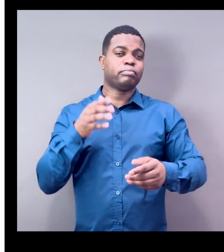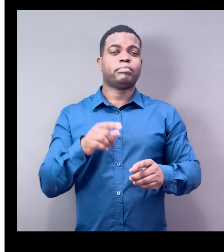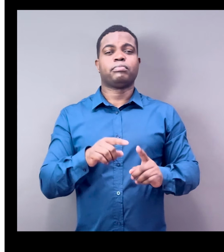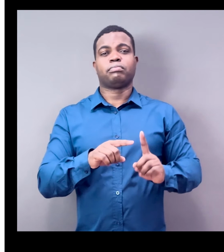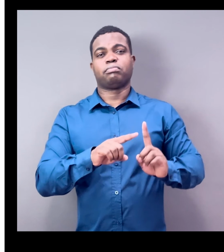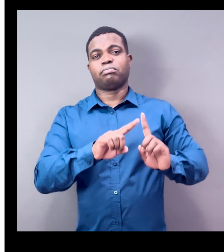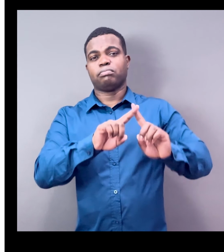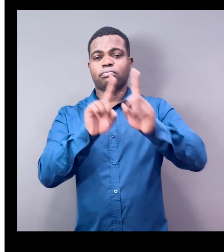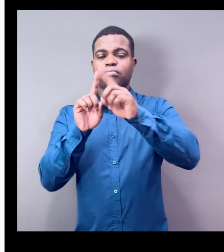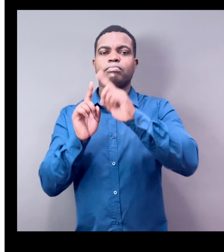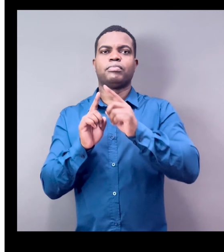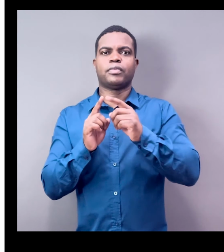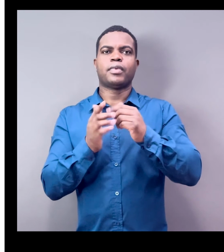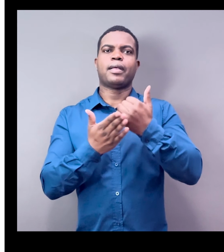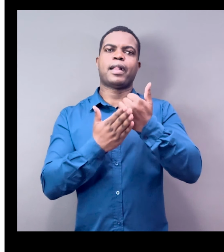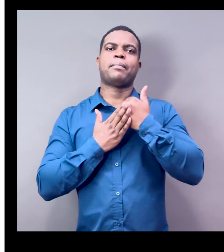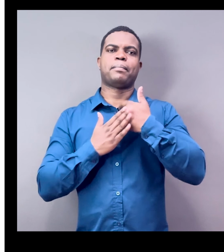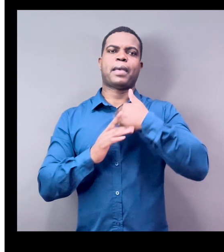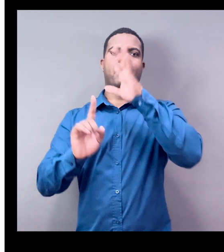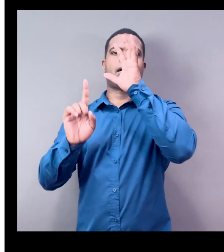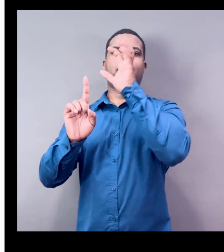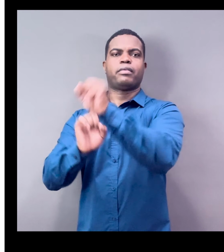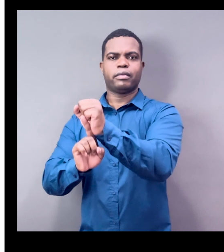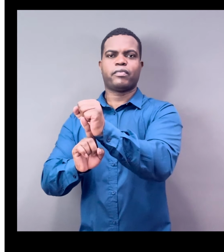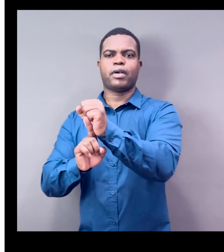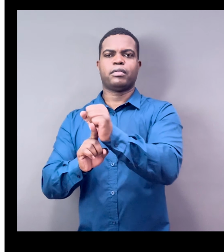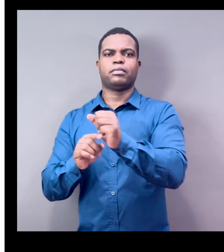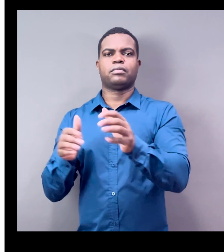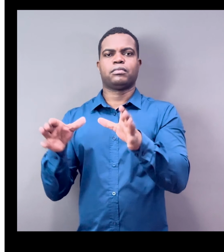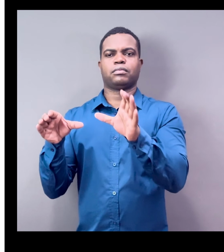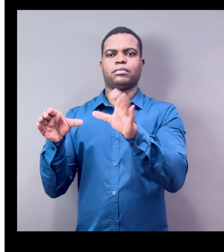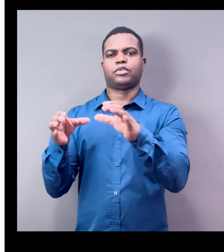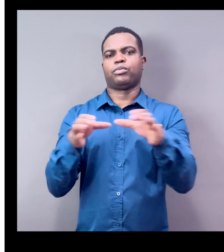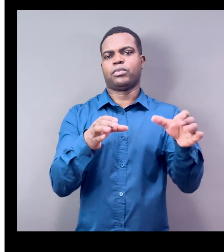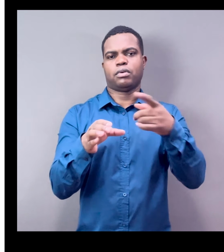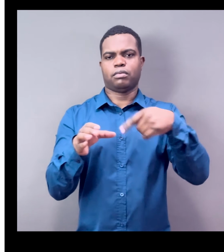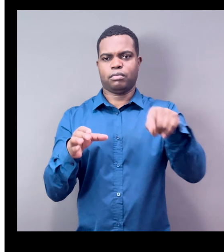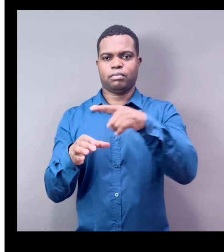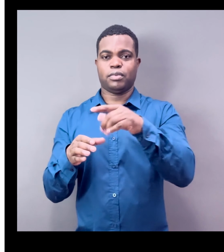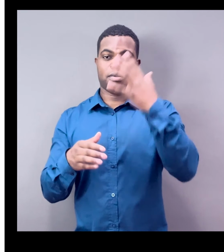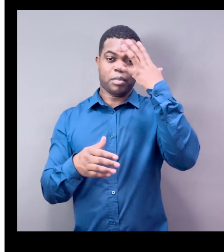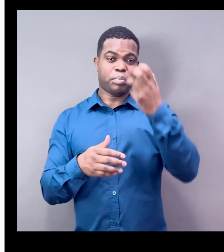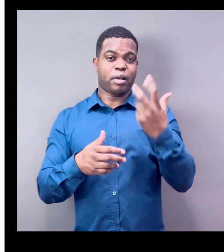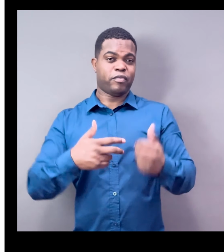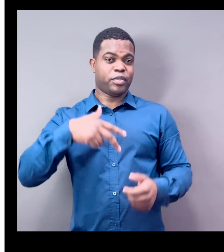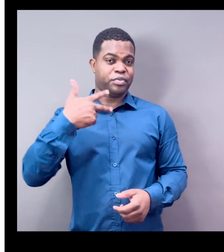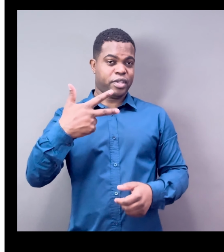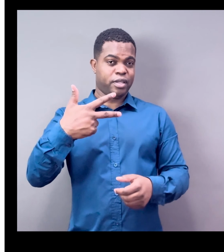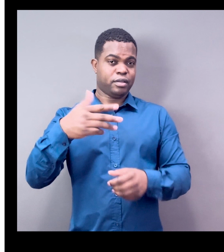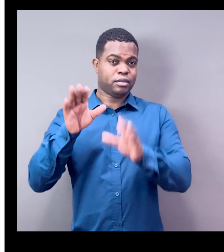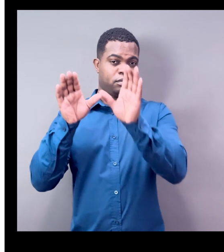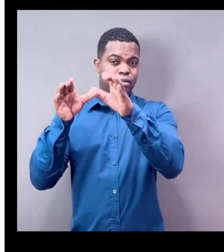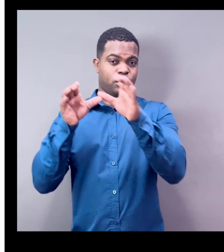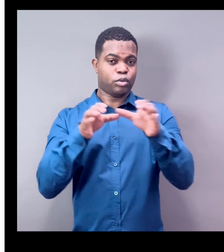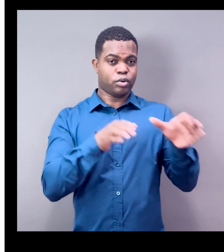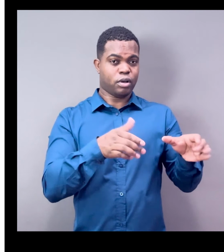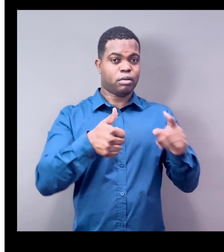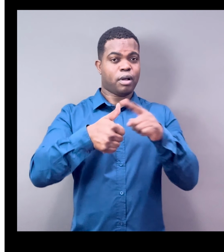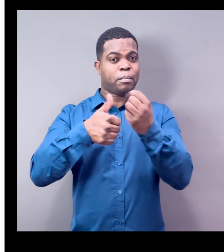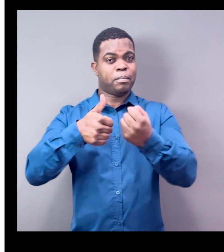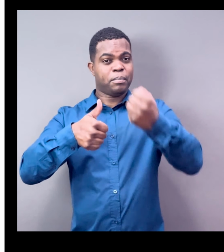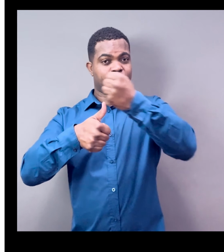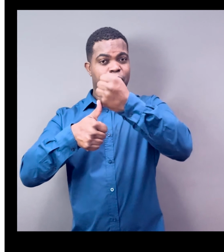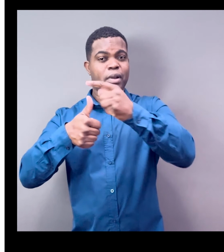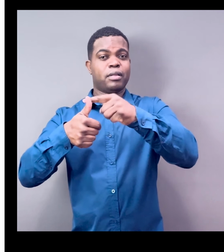get to identify the stakeholders. Remember that we have 3 categories of stakeholders.